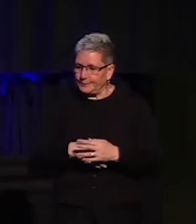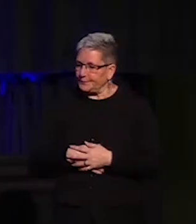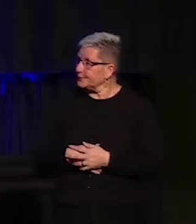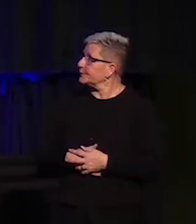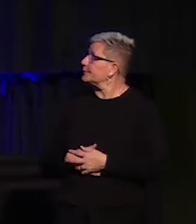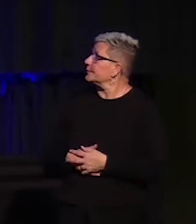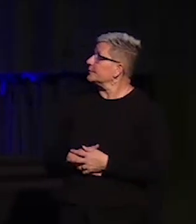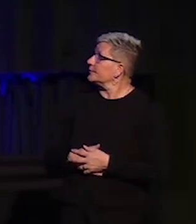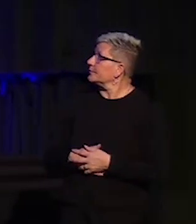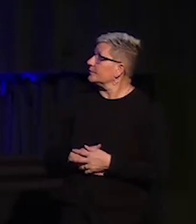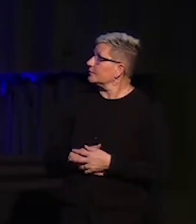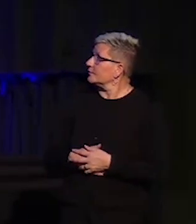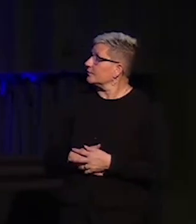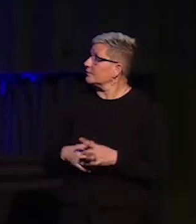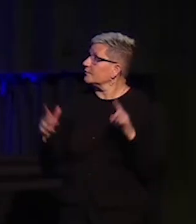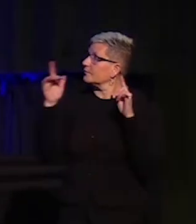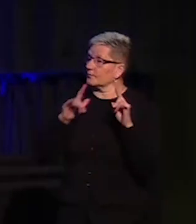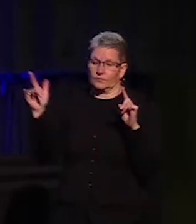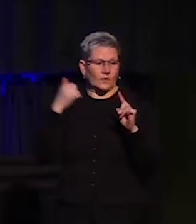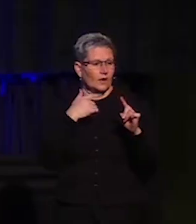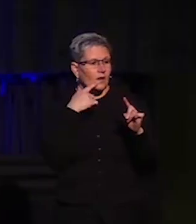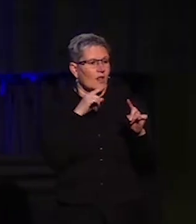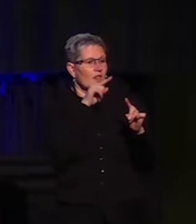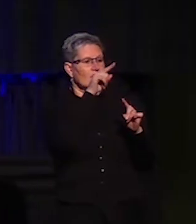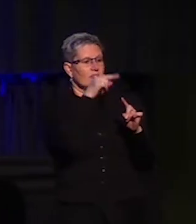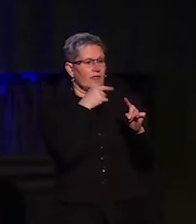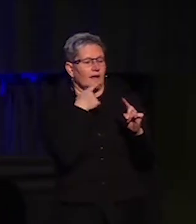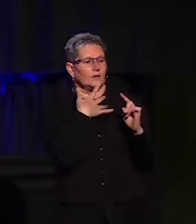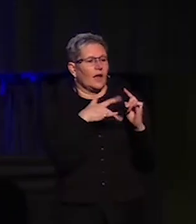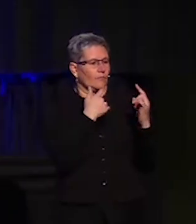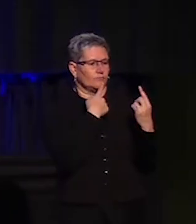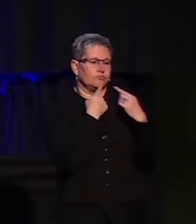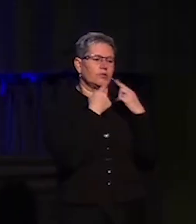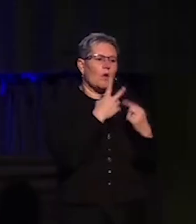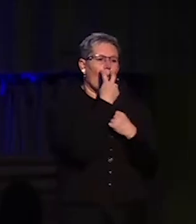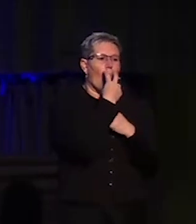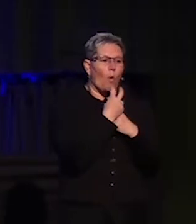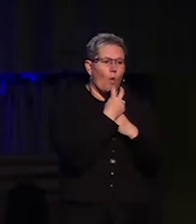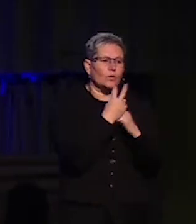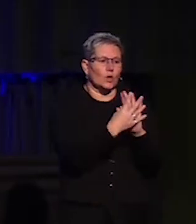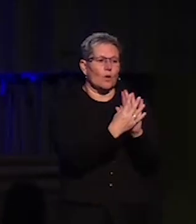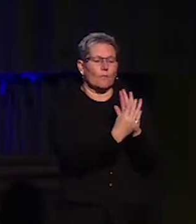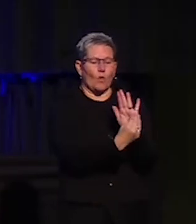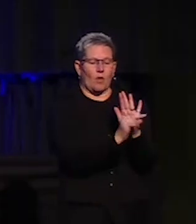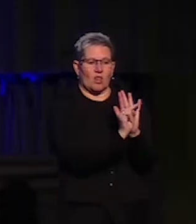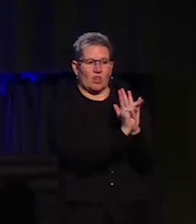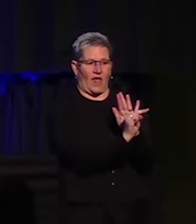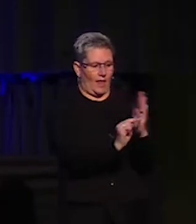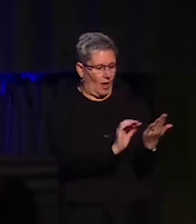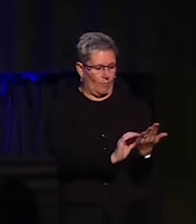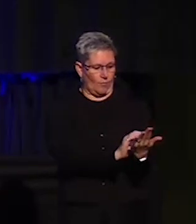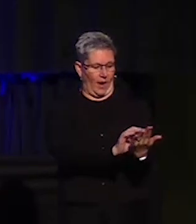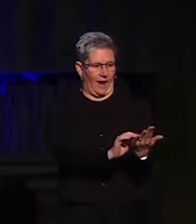This sign with Braille transcription appears in one of their older model public toilets. The Braille is copied